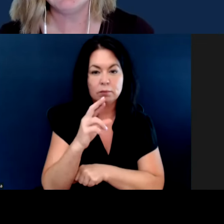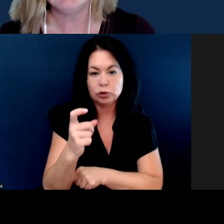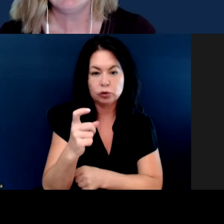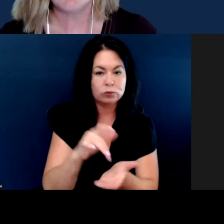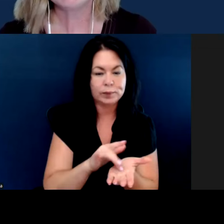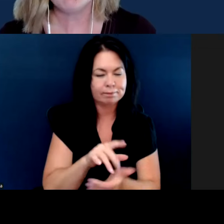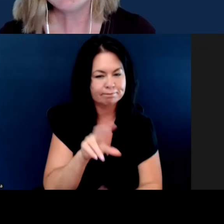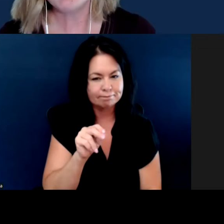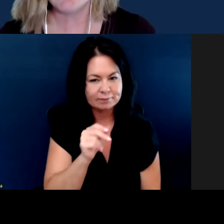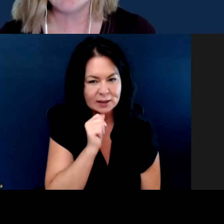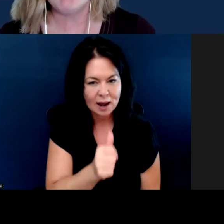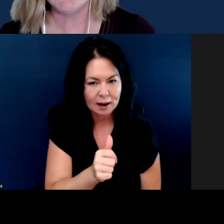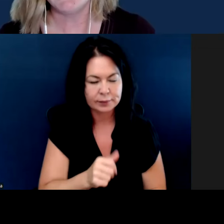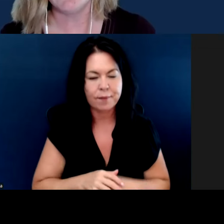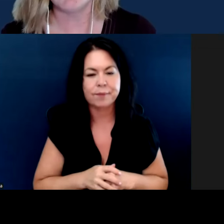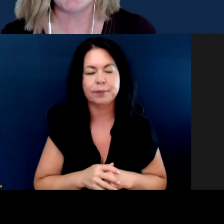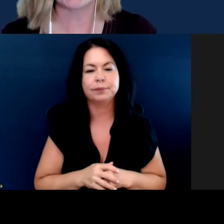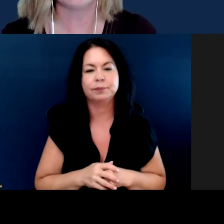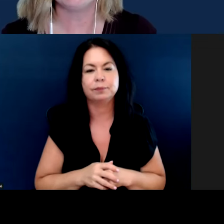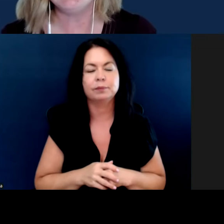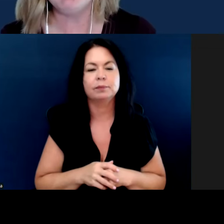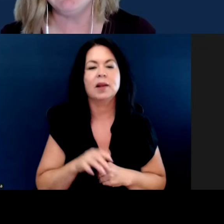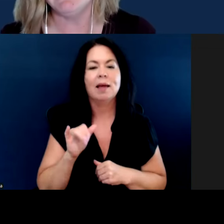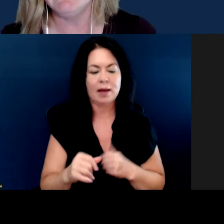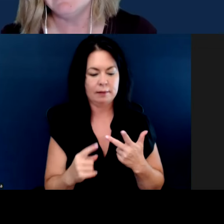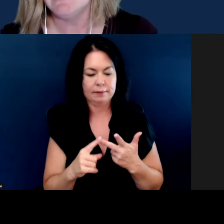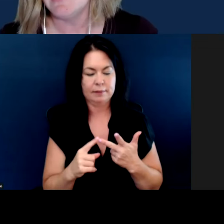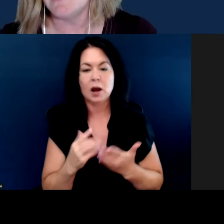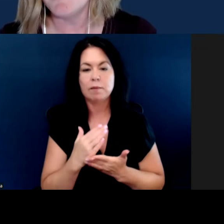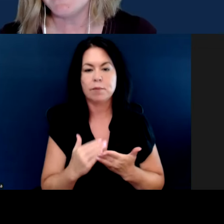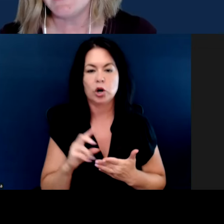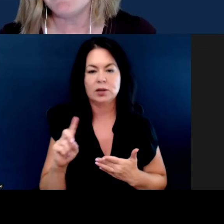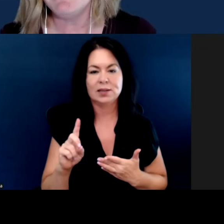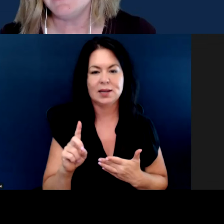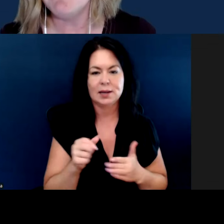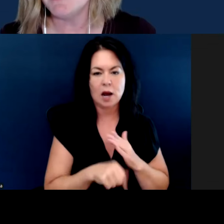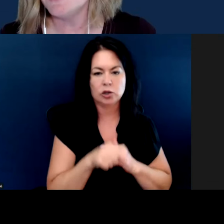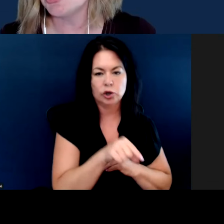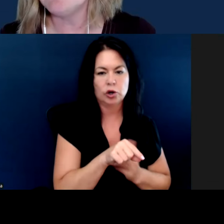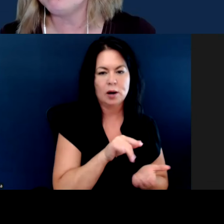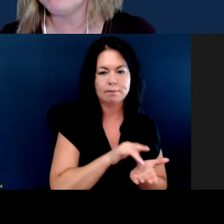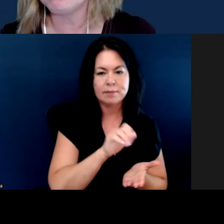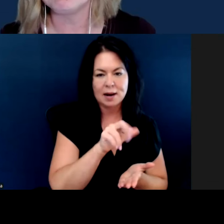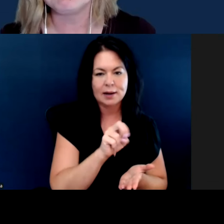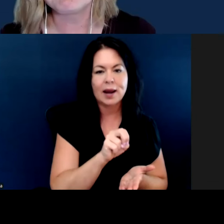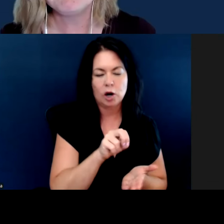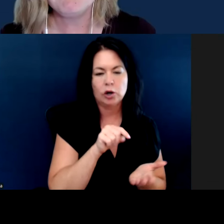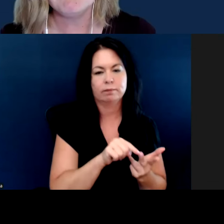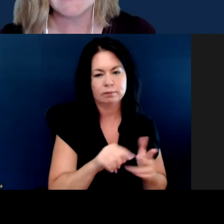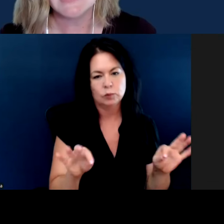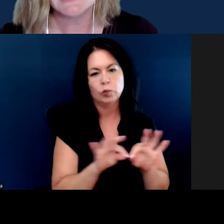covered. So that's where a Medicare Part D plan can be beneficial.